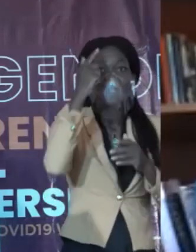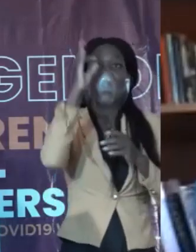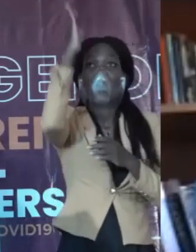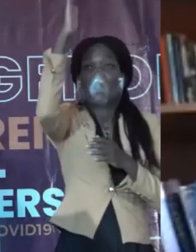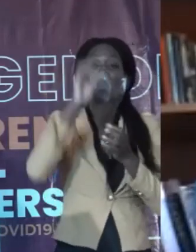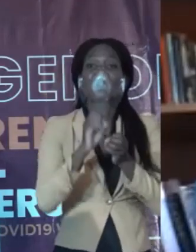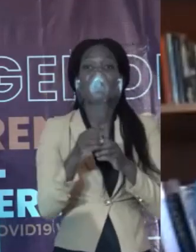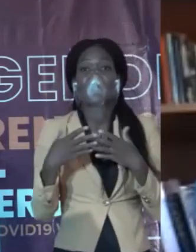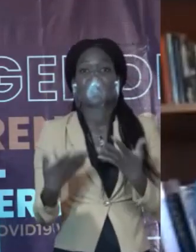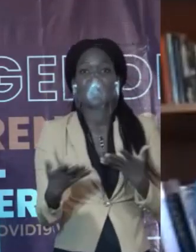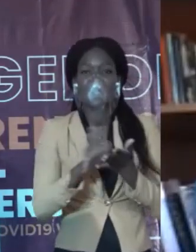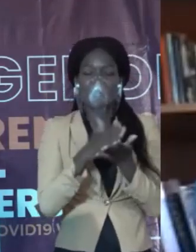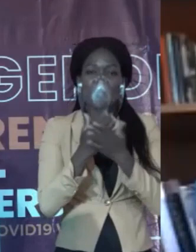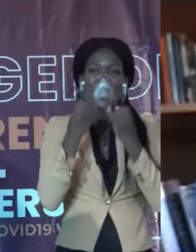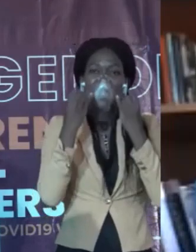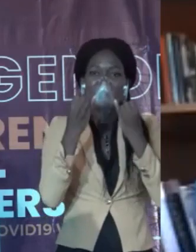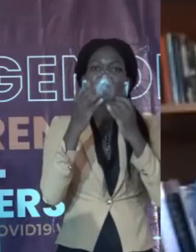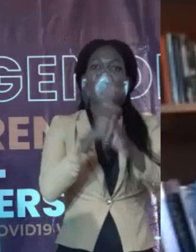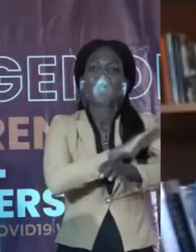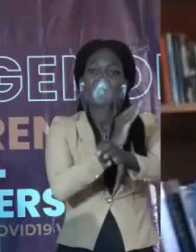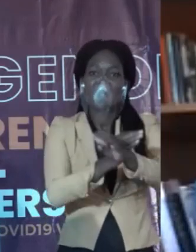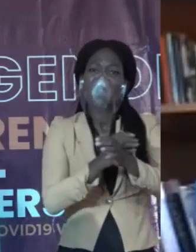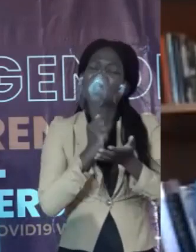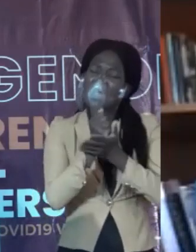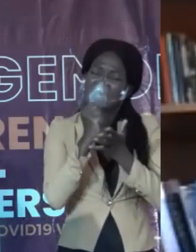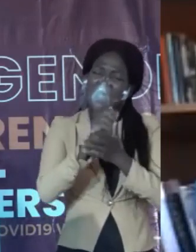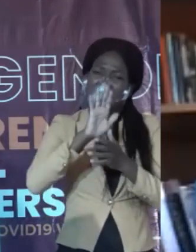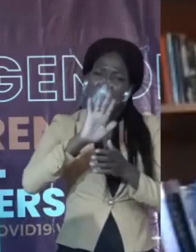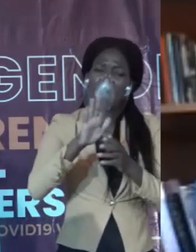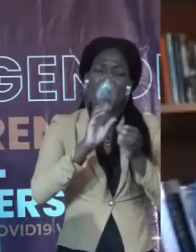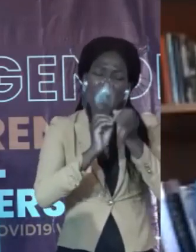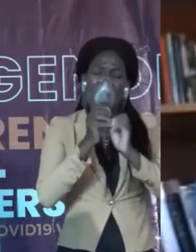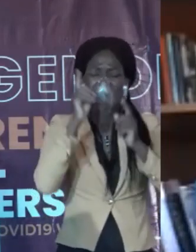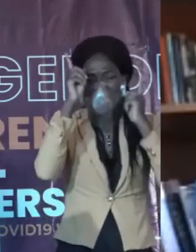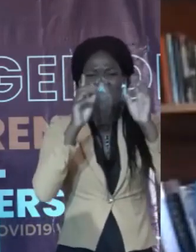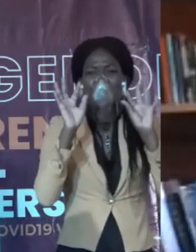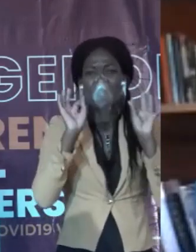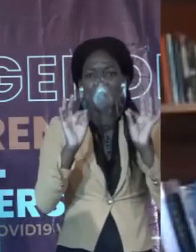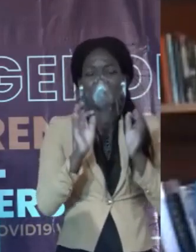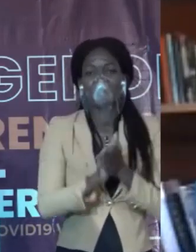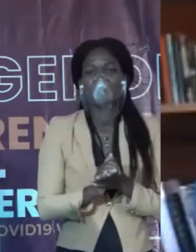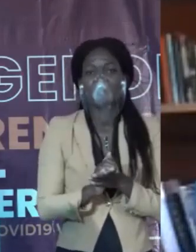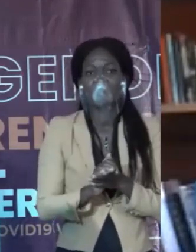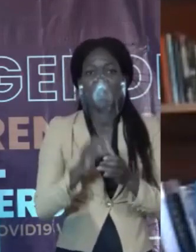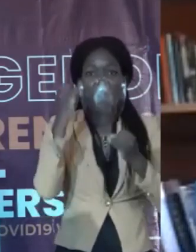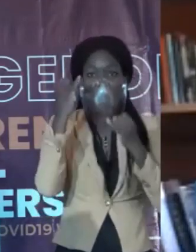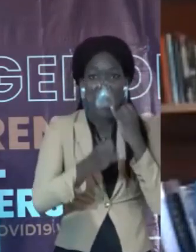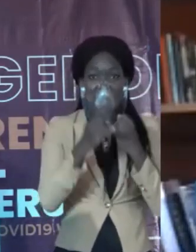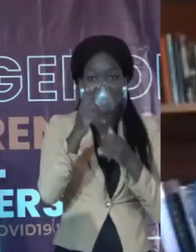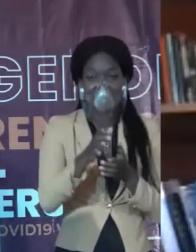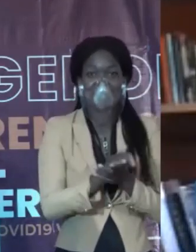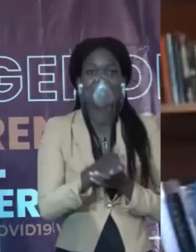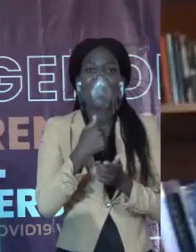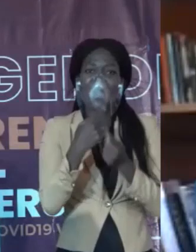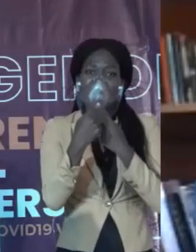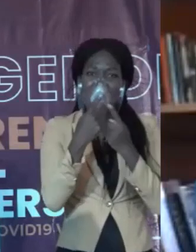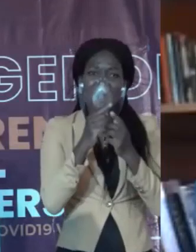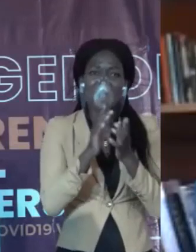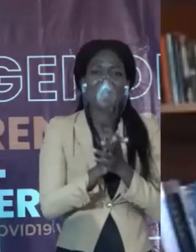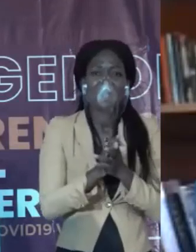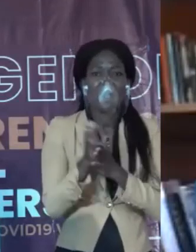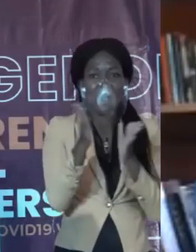that enables them to negotiate. And lastly, it's the strategy around digital. COVID-19,